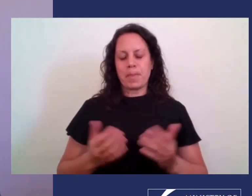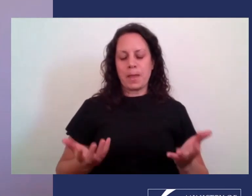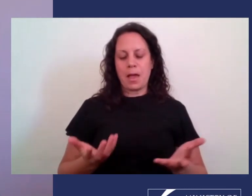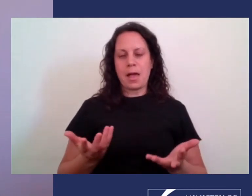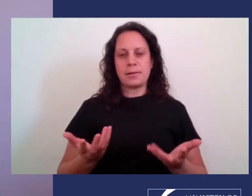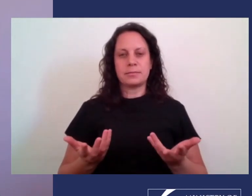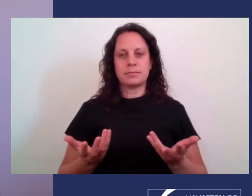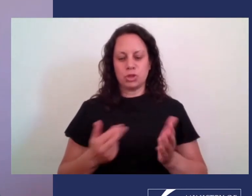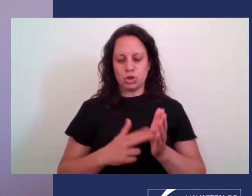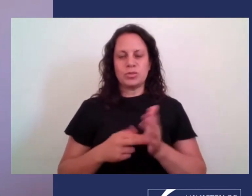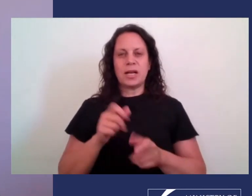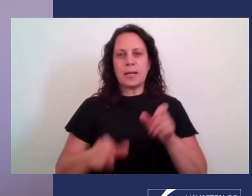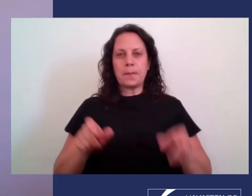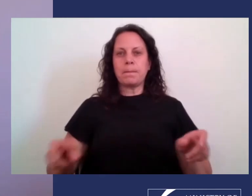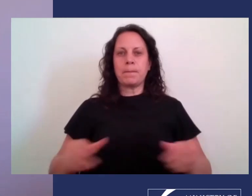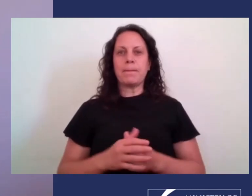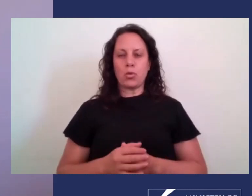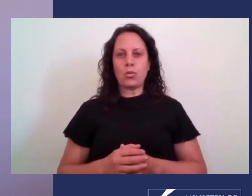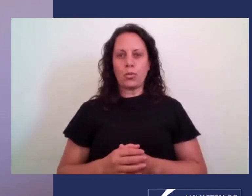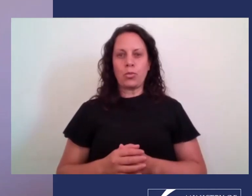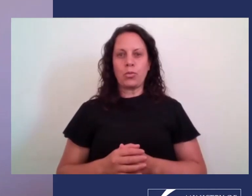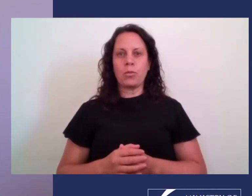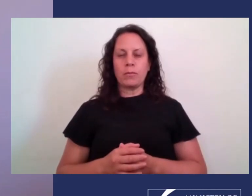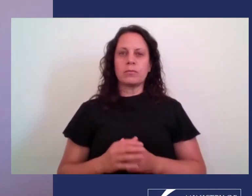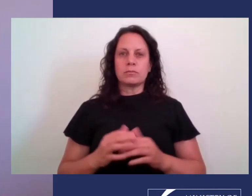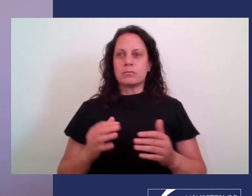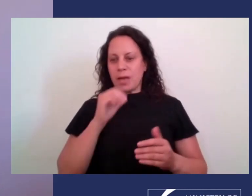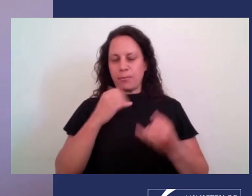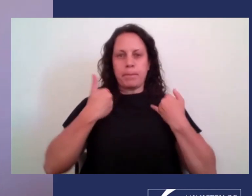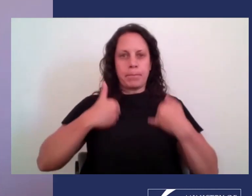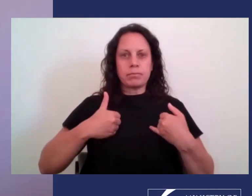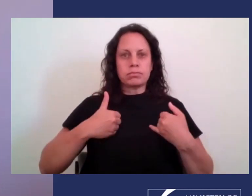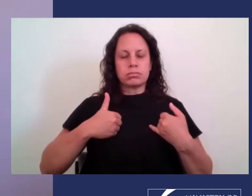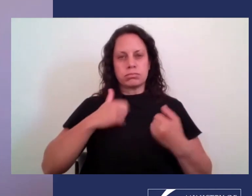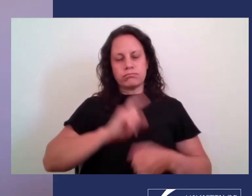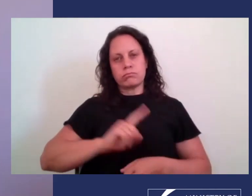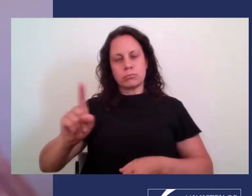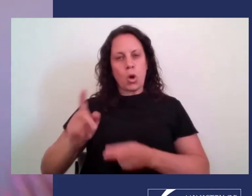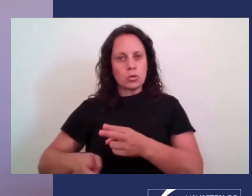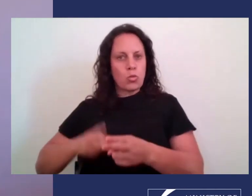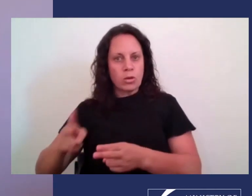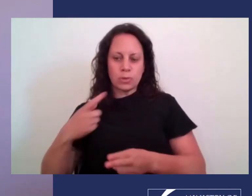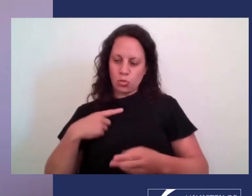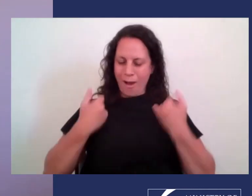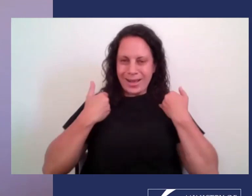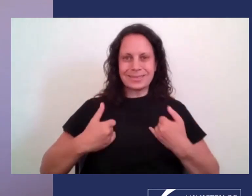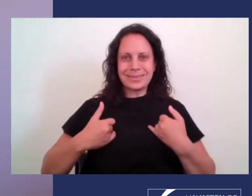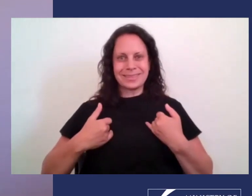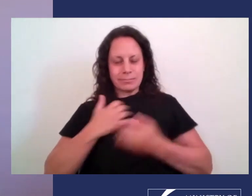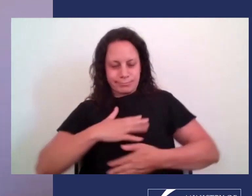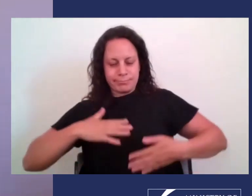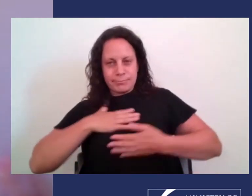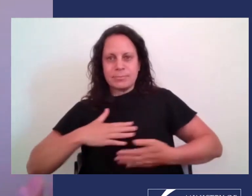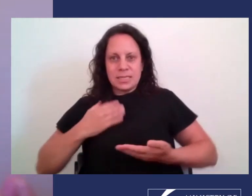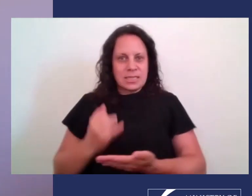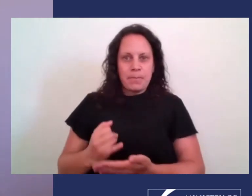New Zealanders, need a bed, right? Somebody needs to go to hospital, whether that's related to COVID, whether that's related to another